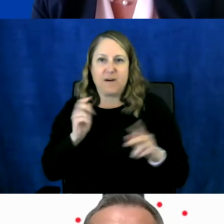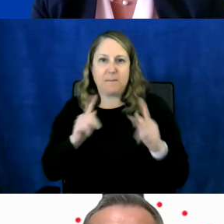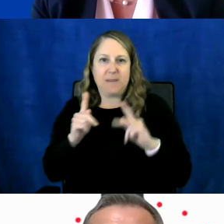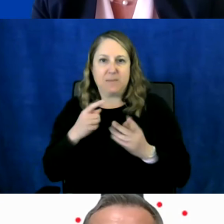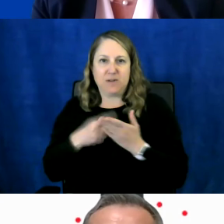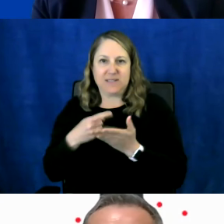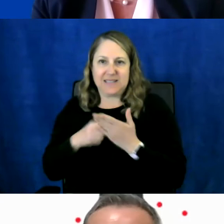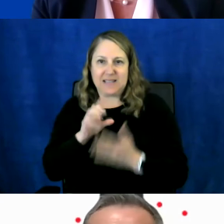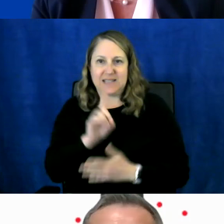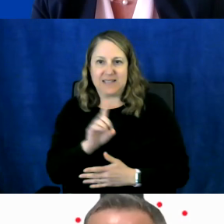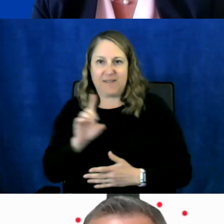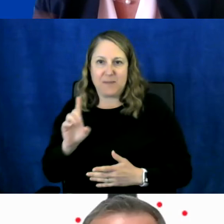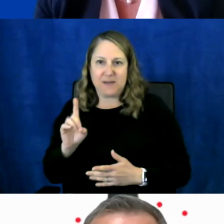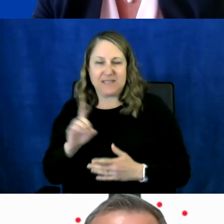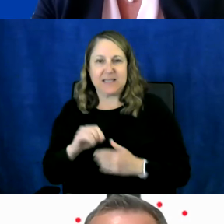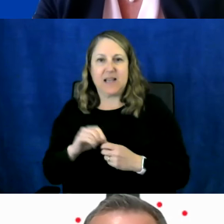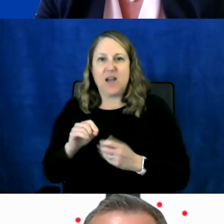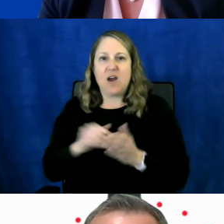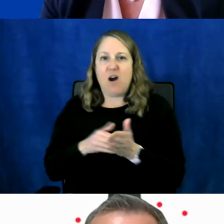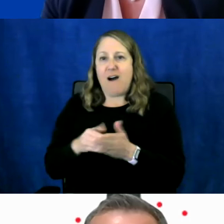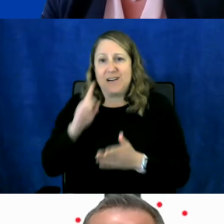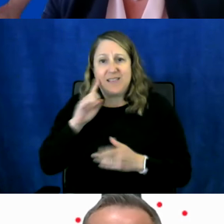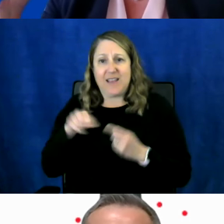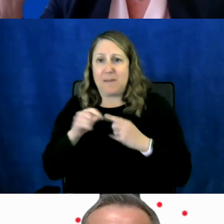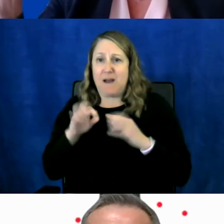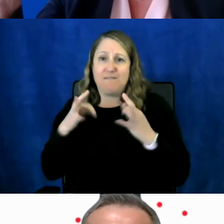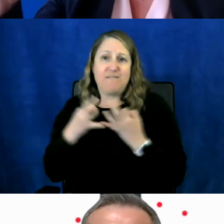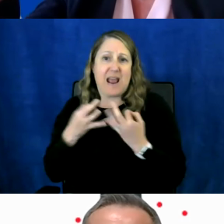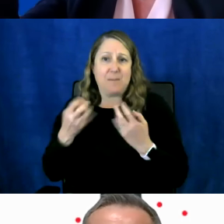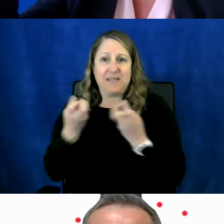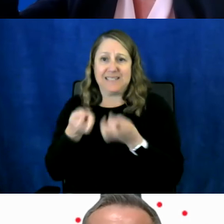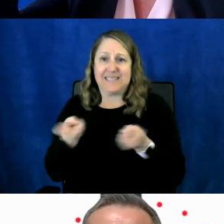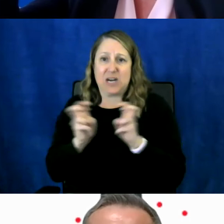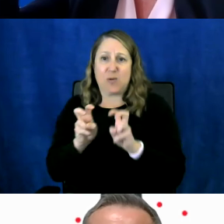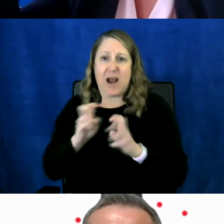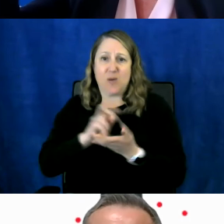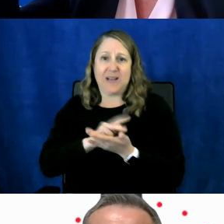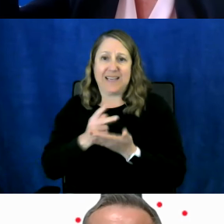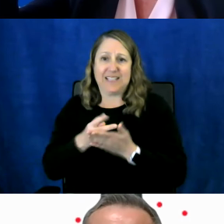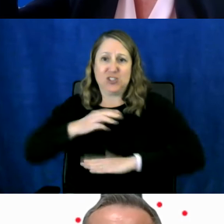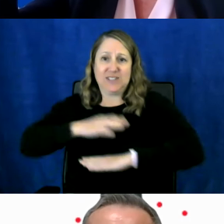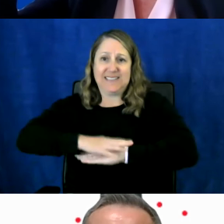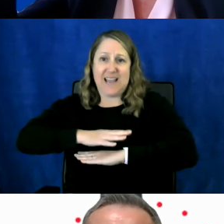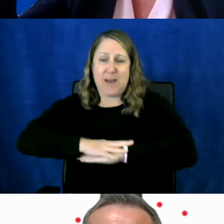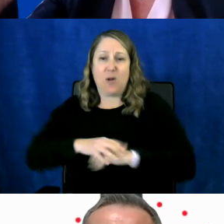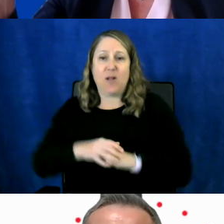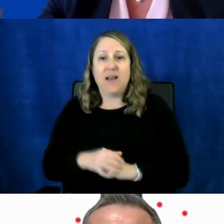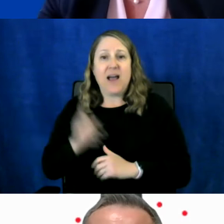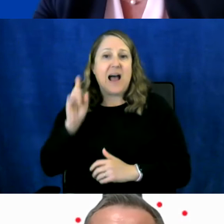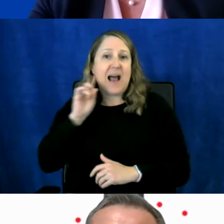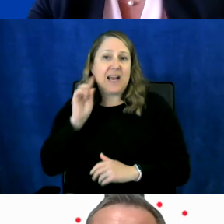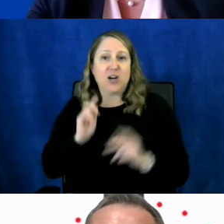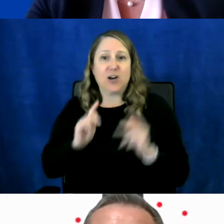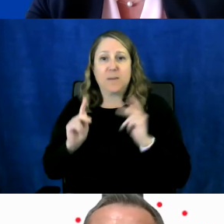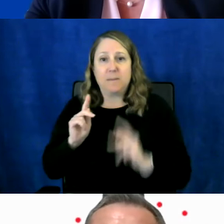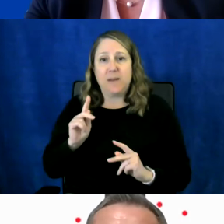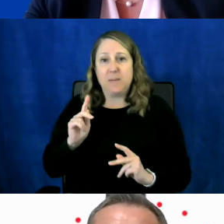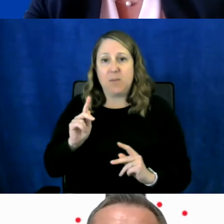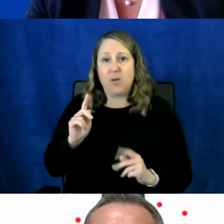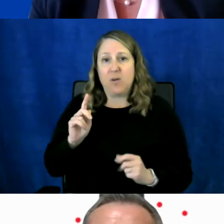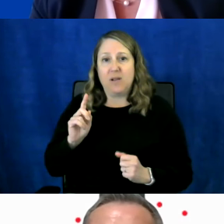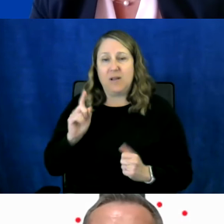disability field as just some families around kitchen tables. And what I hear is that people think, or will be thinking, how